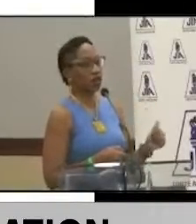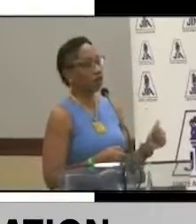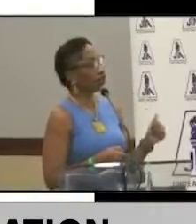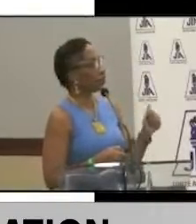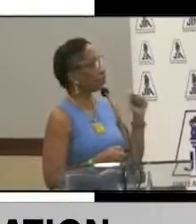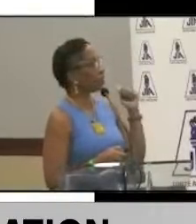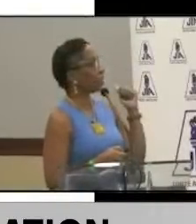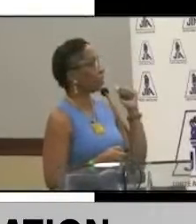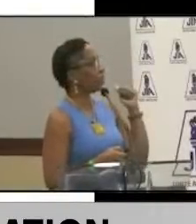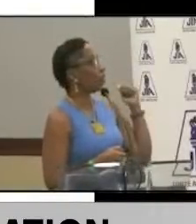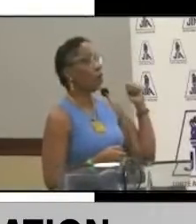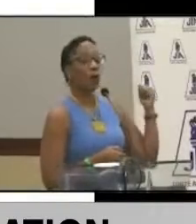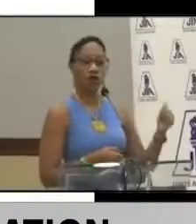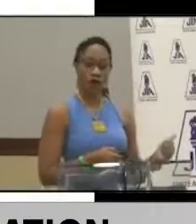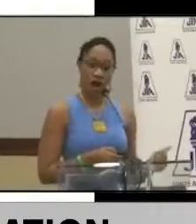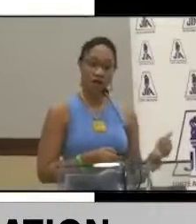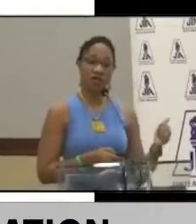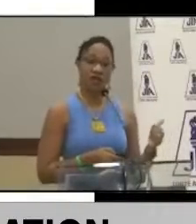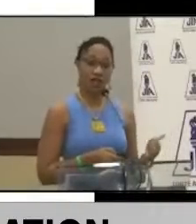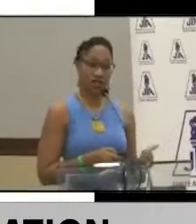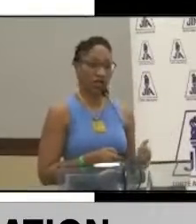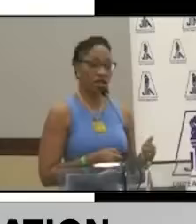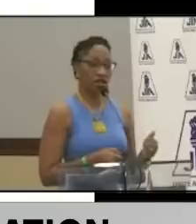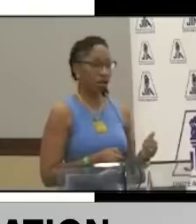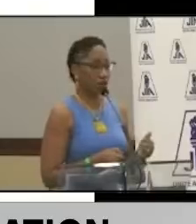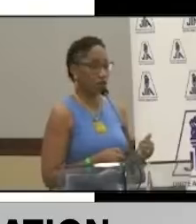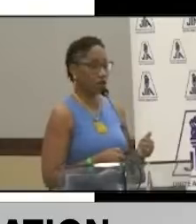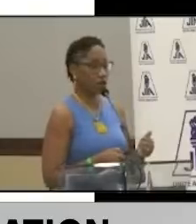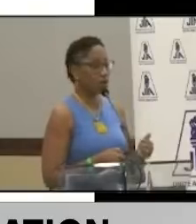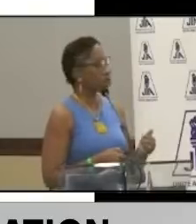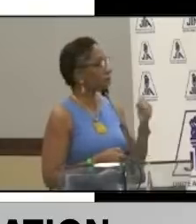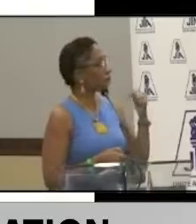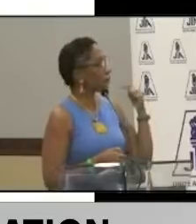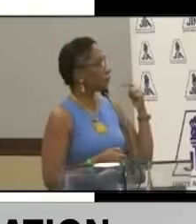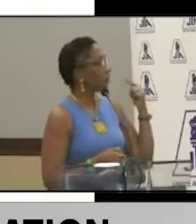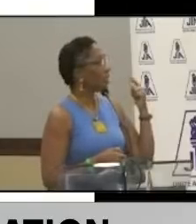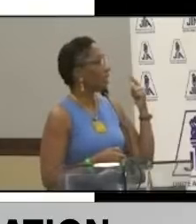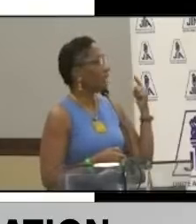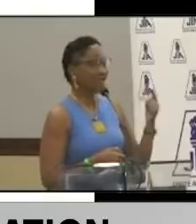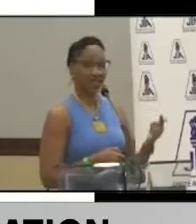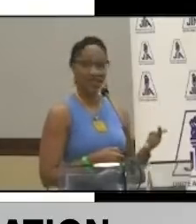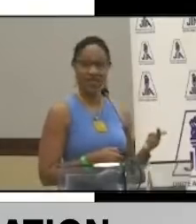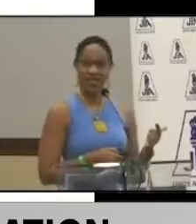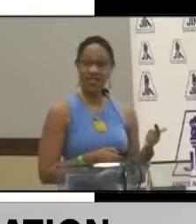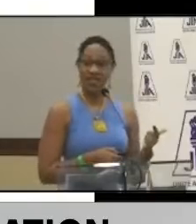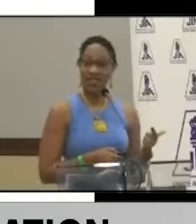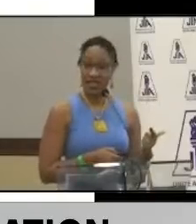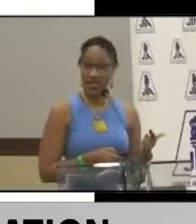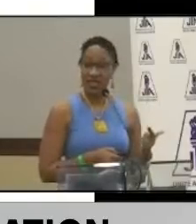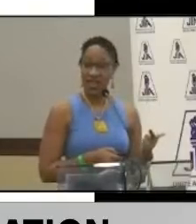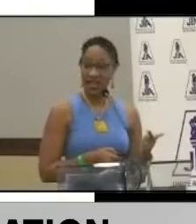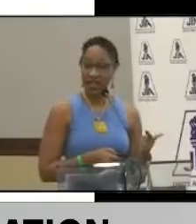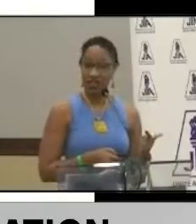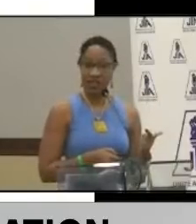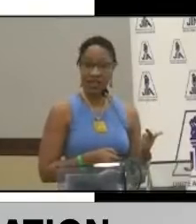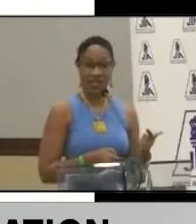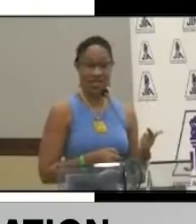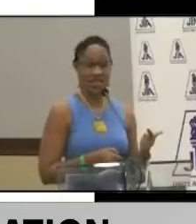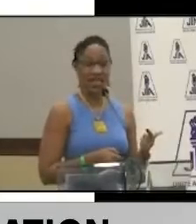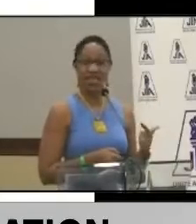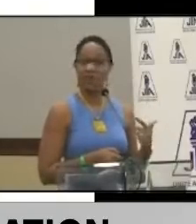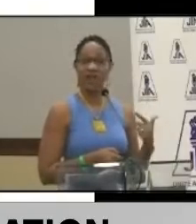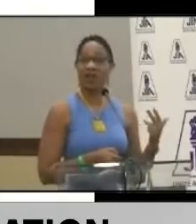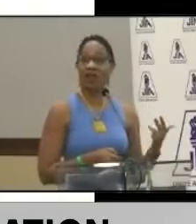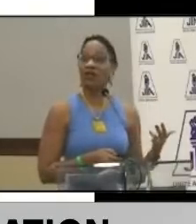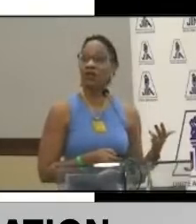and education, poorer cognitive and educational outcomes, higher illnesses, psychiatric illnesses, as